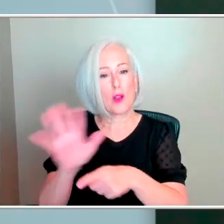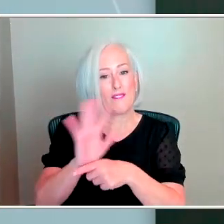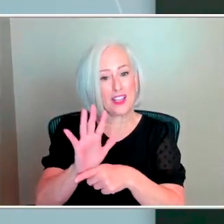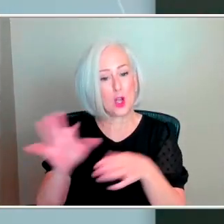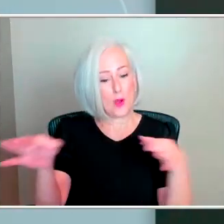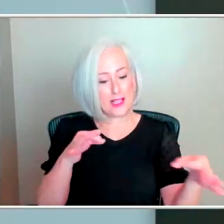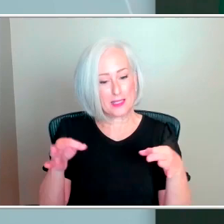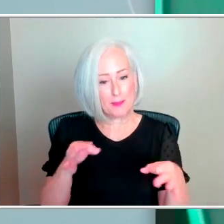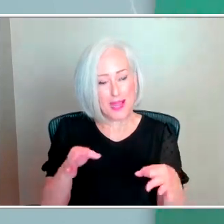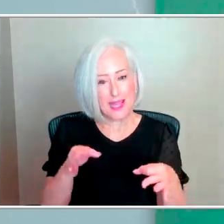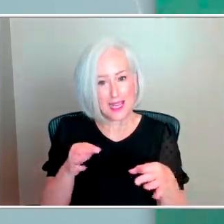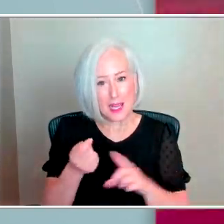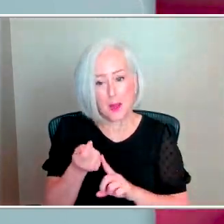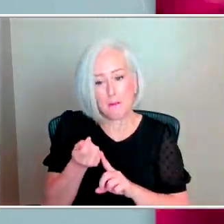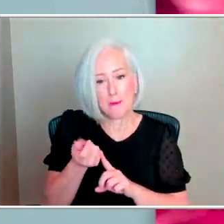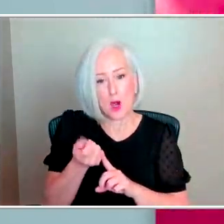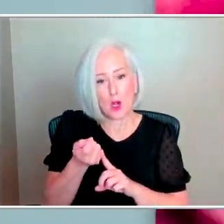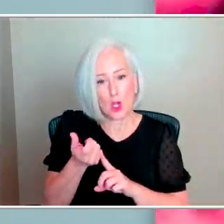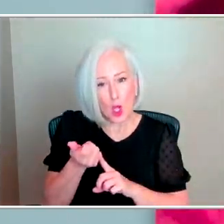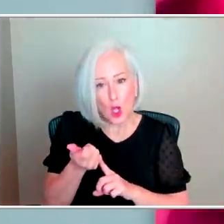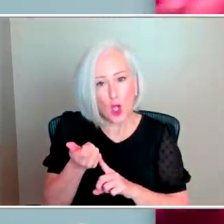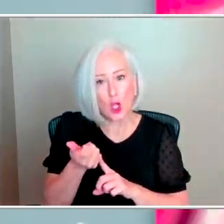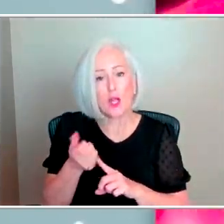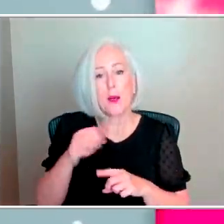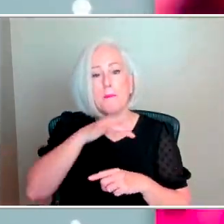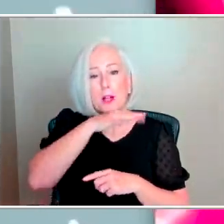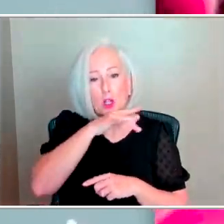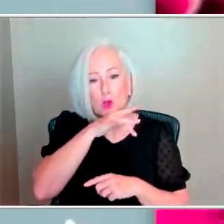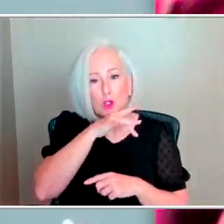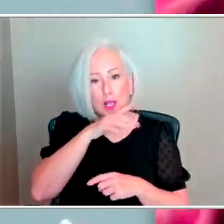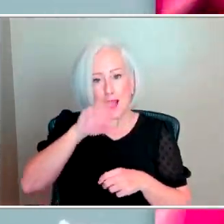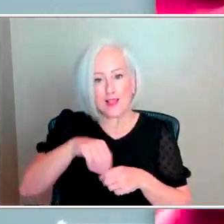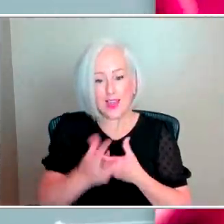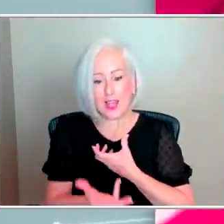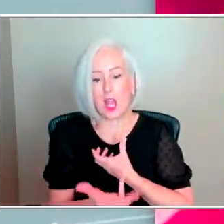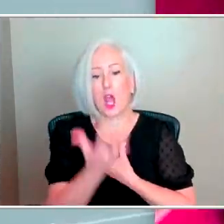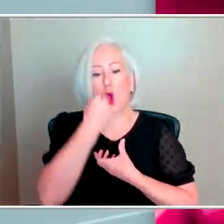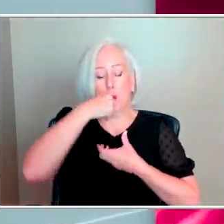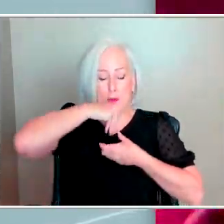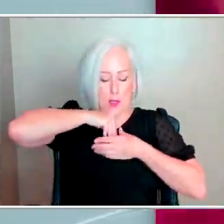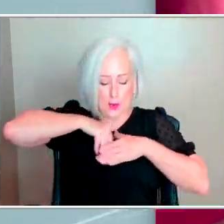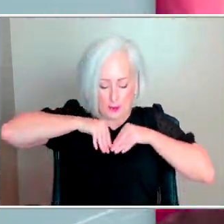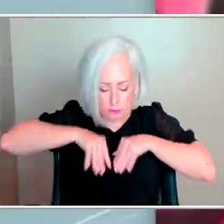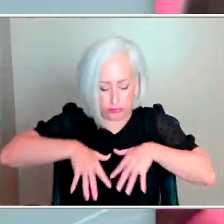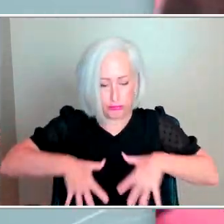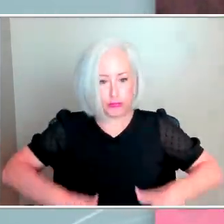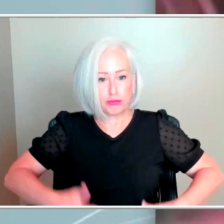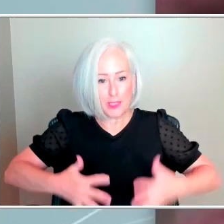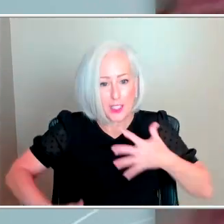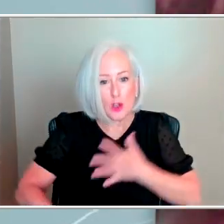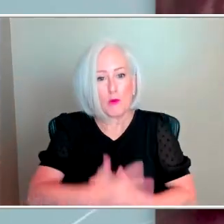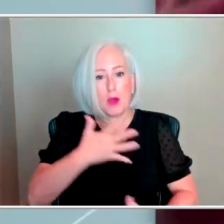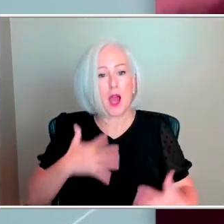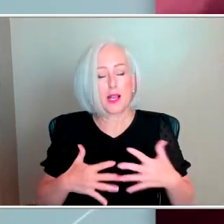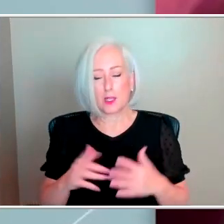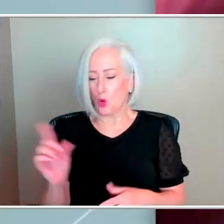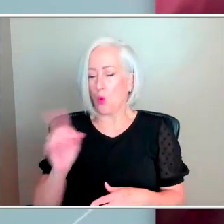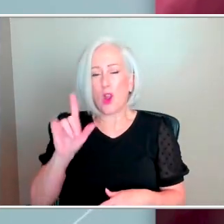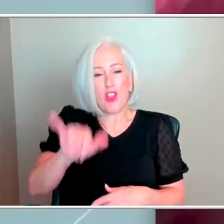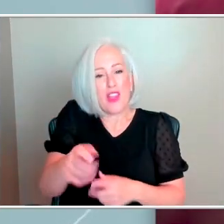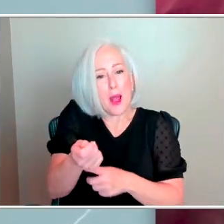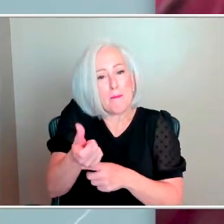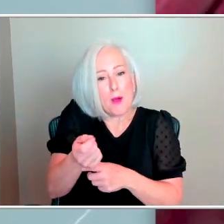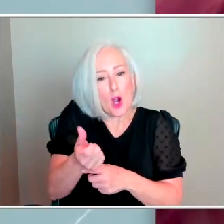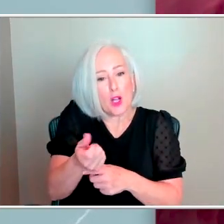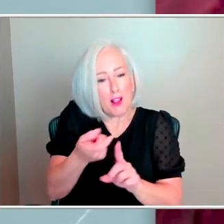particle pollution. Tiny particles can travel deep inside your bodies. So where do these particles, Dr. Barkman, come